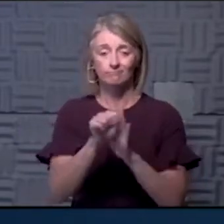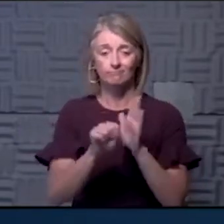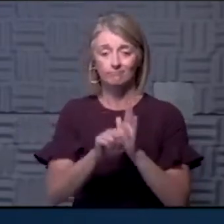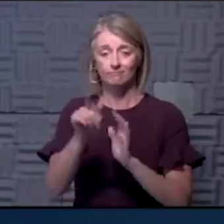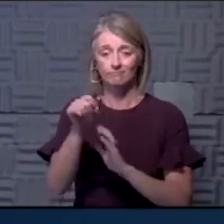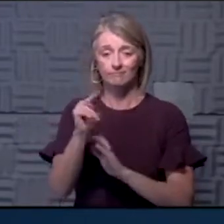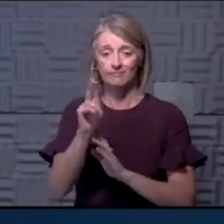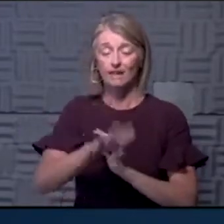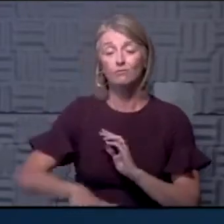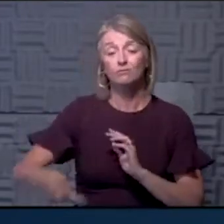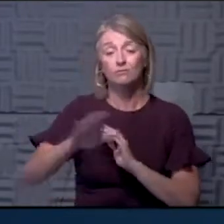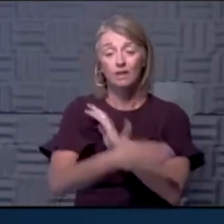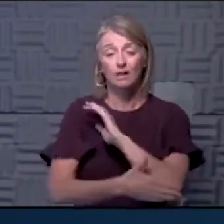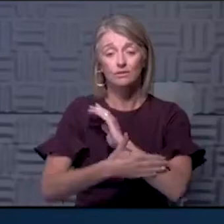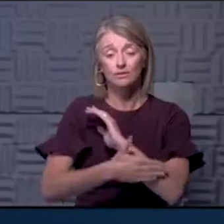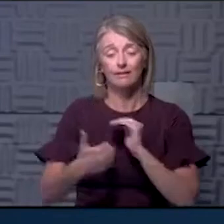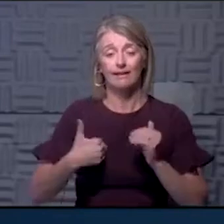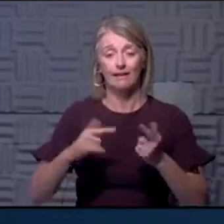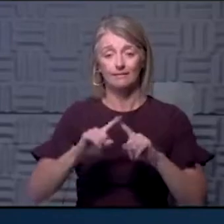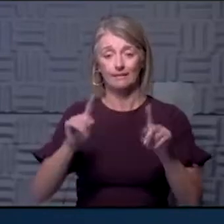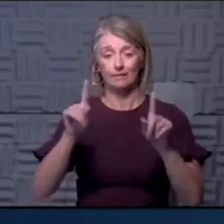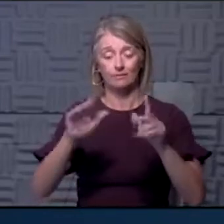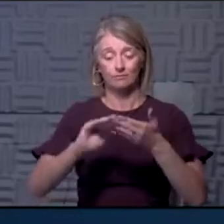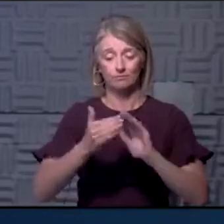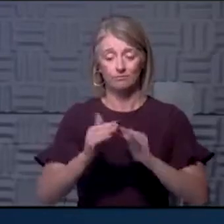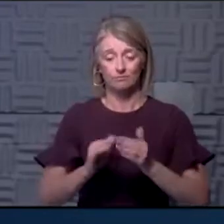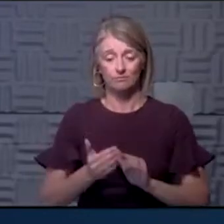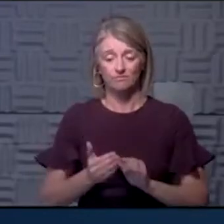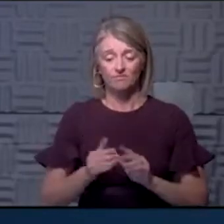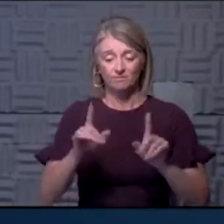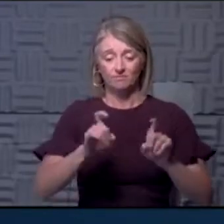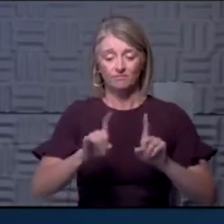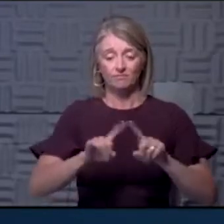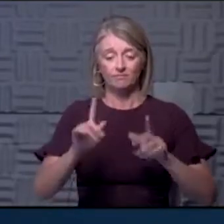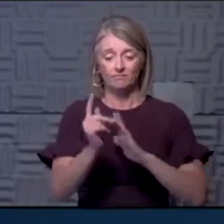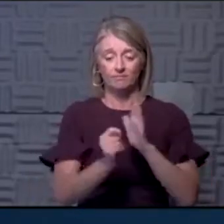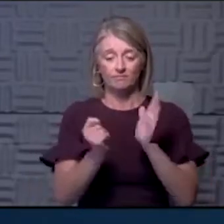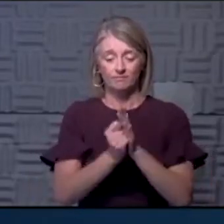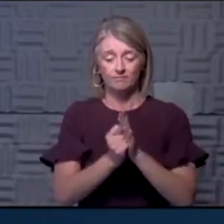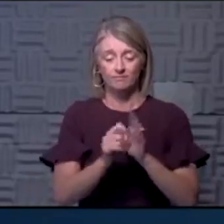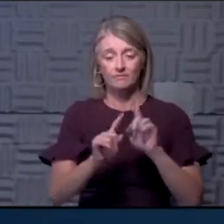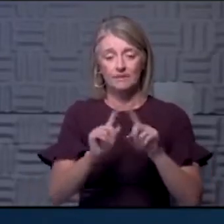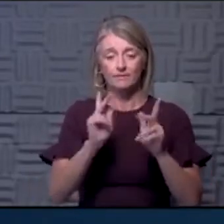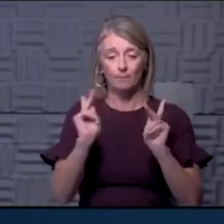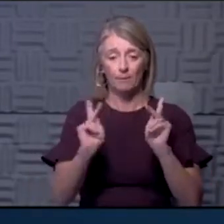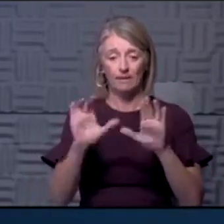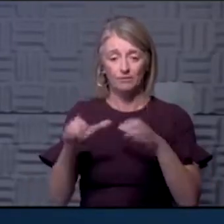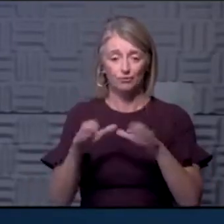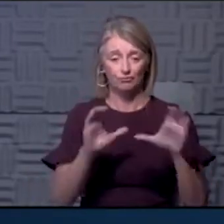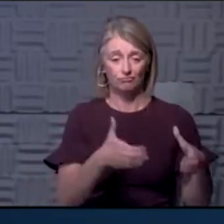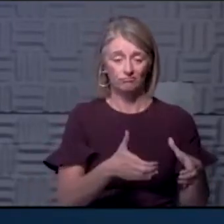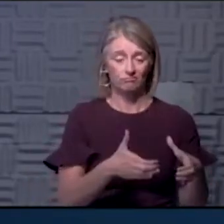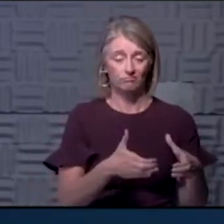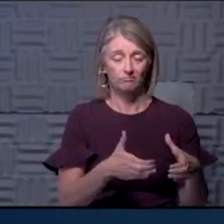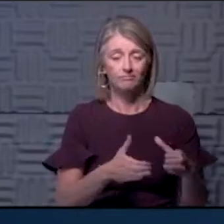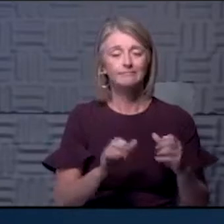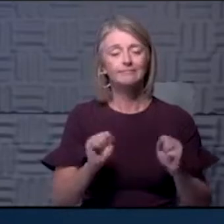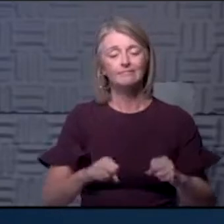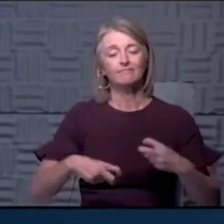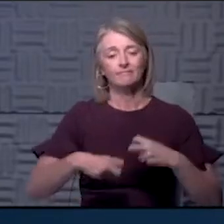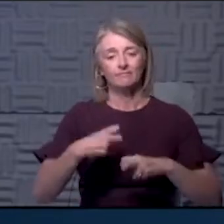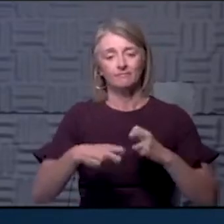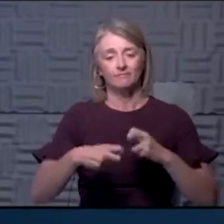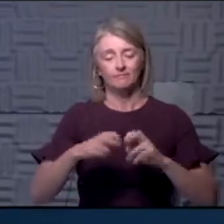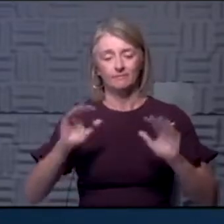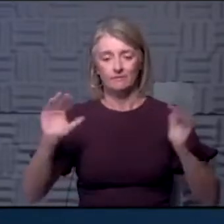really across the country is you have different communities testing at different intervals or different populations. And so it can be a little difficult to